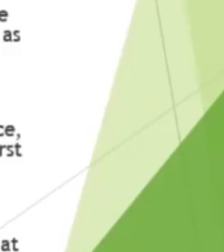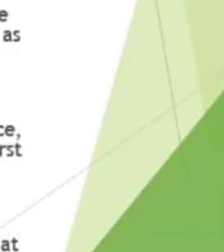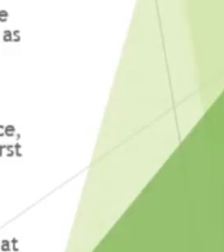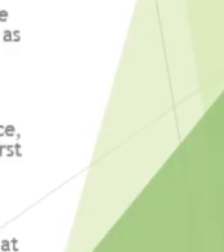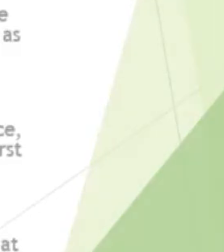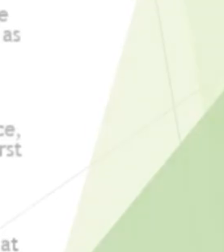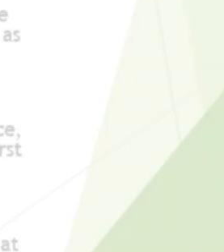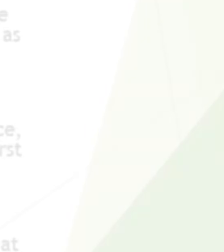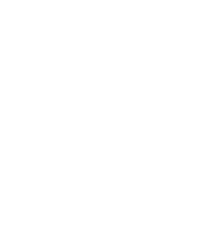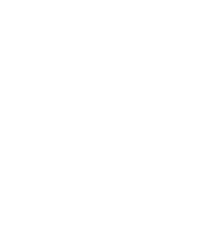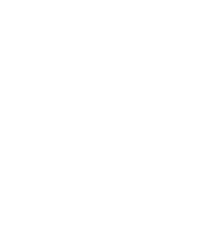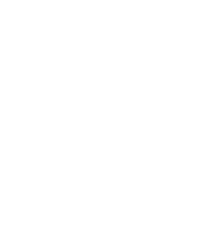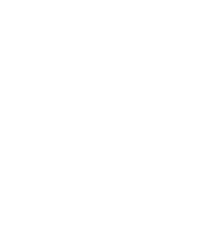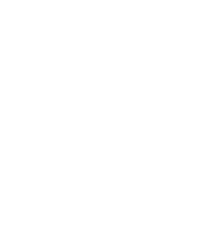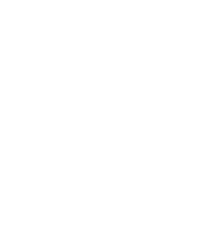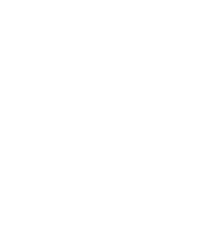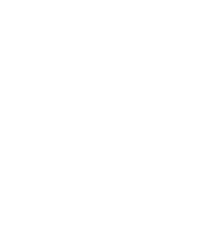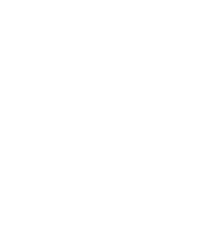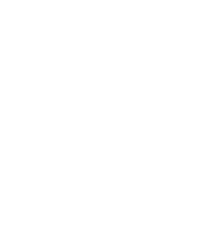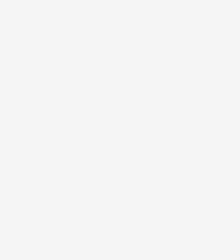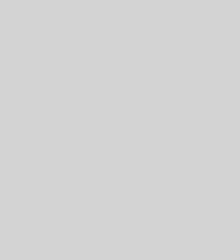a foul.